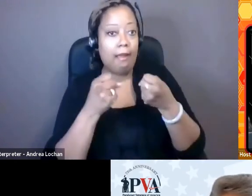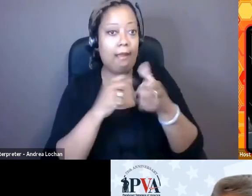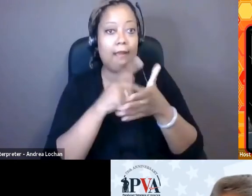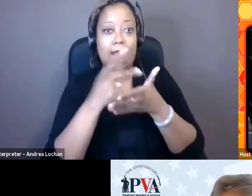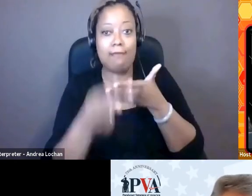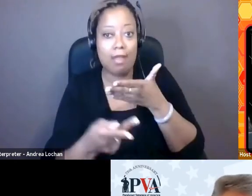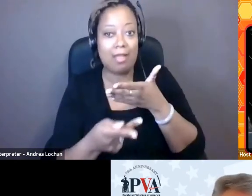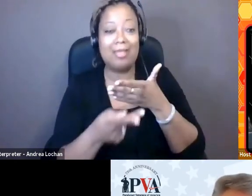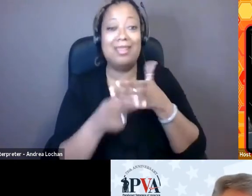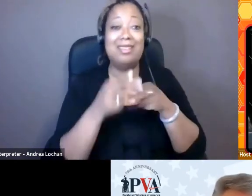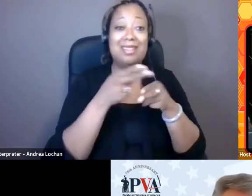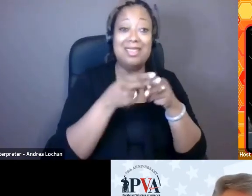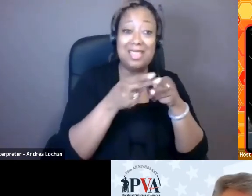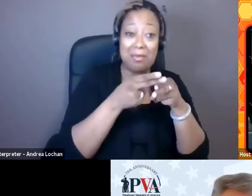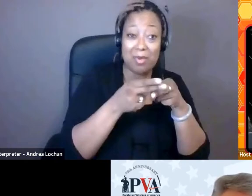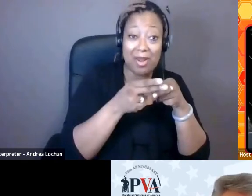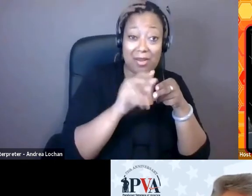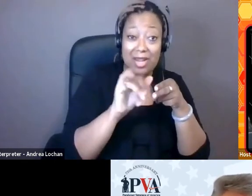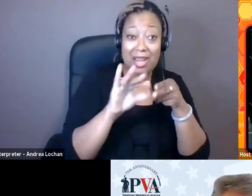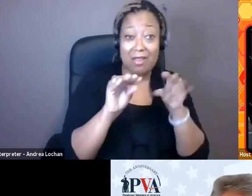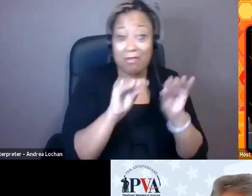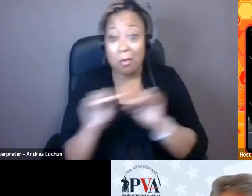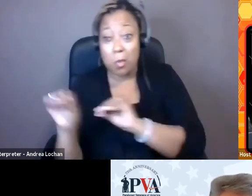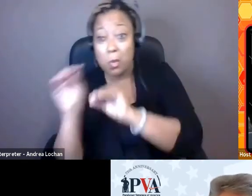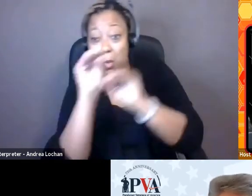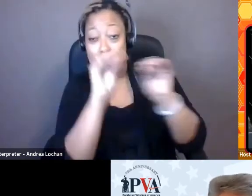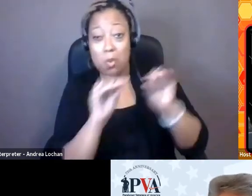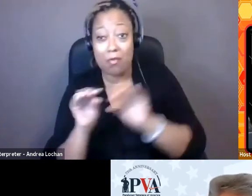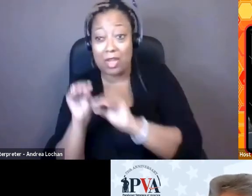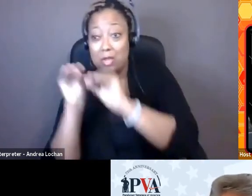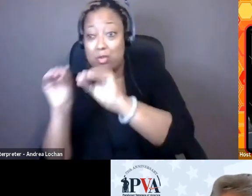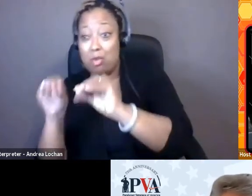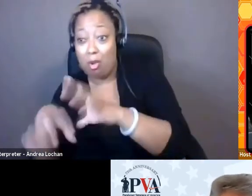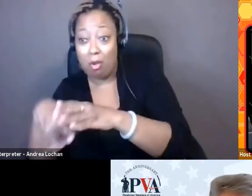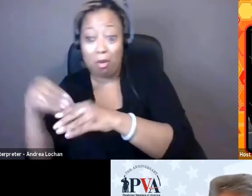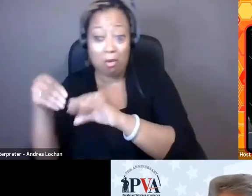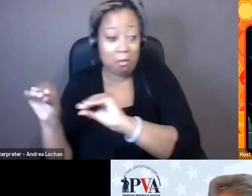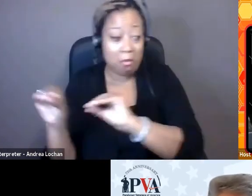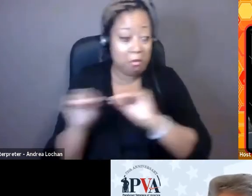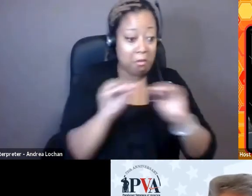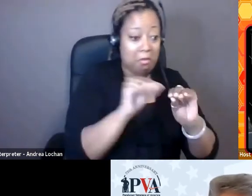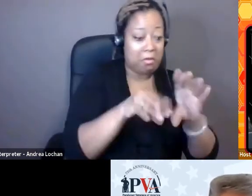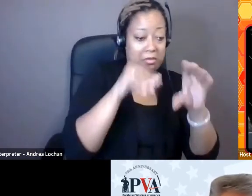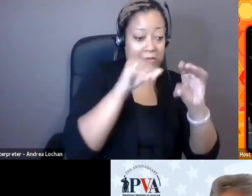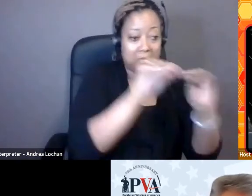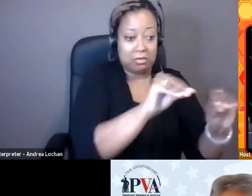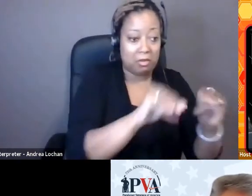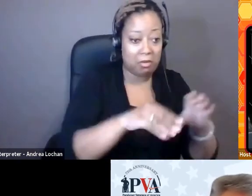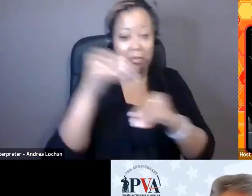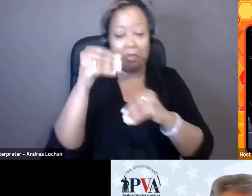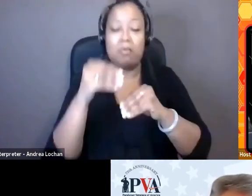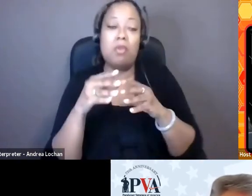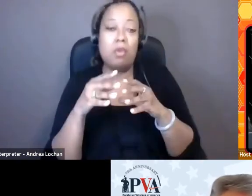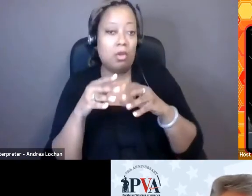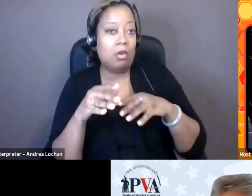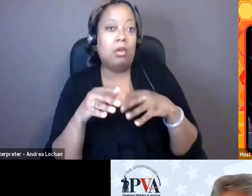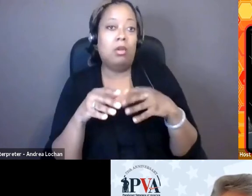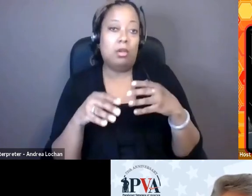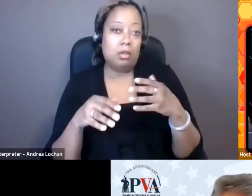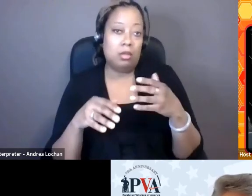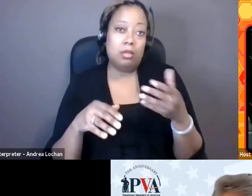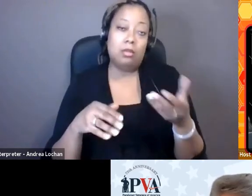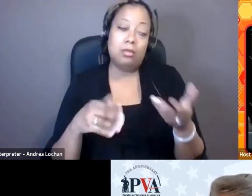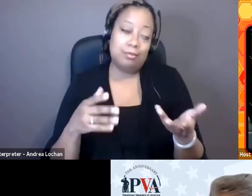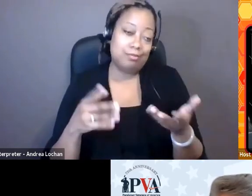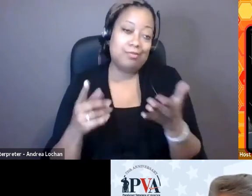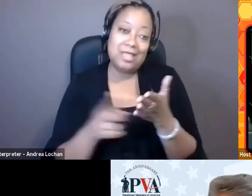a temporary ramp around and install it in different places, or you get the installer there and